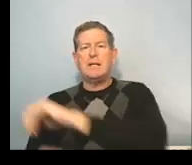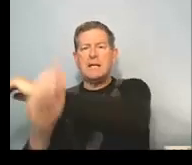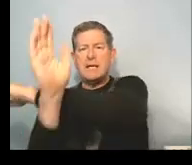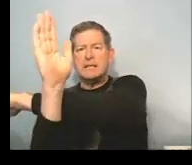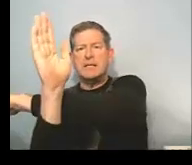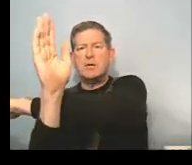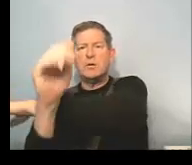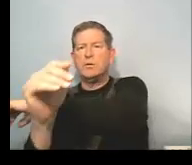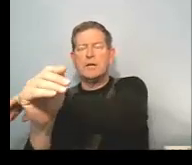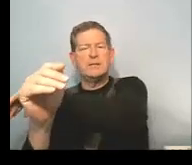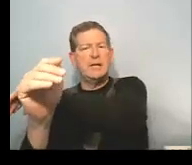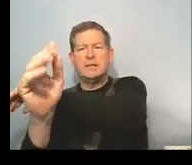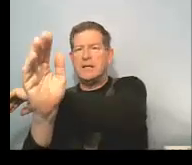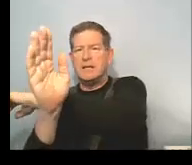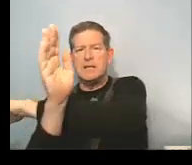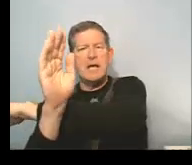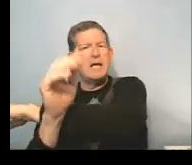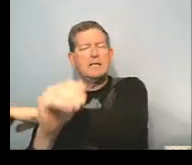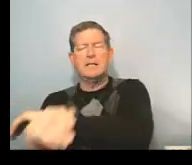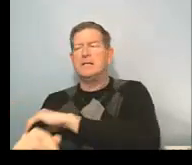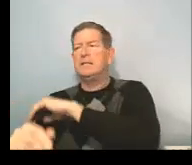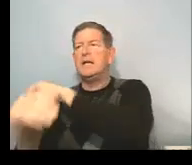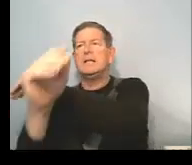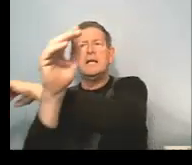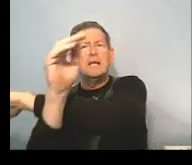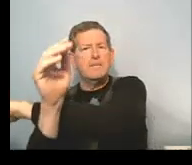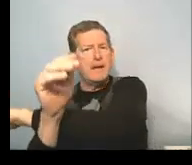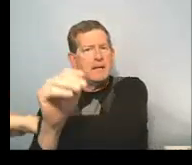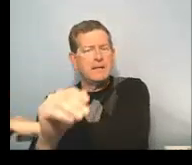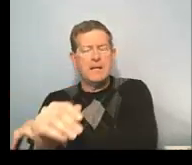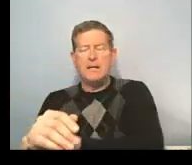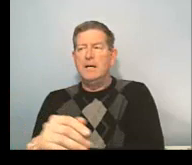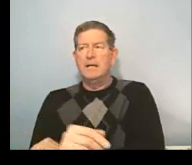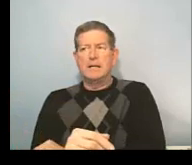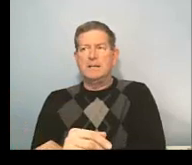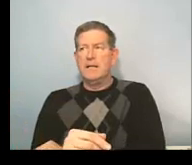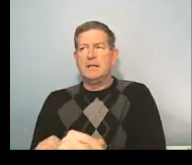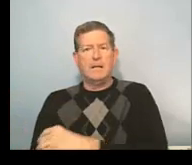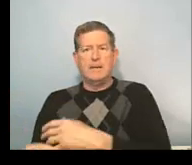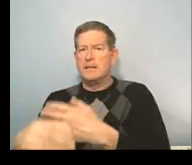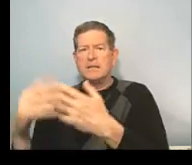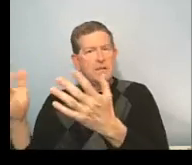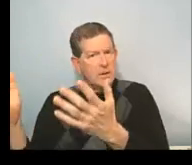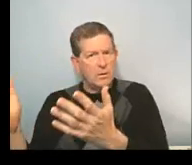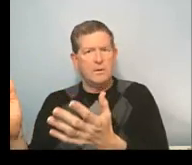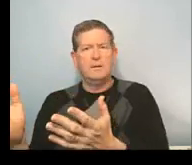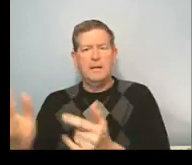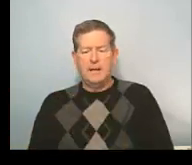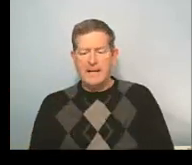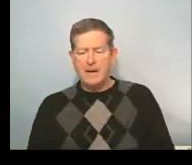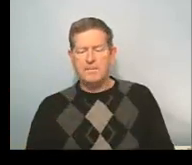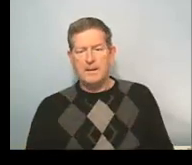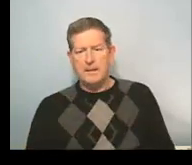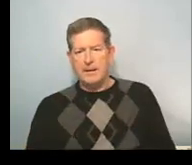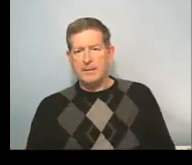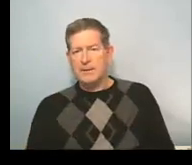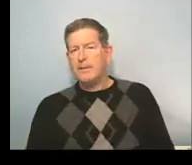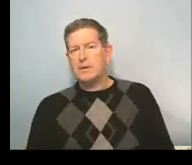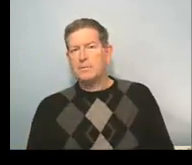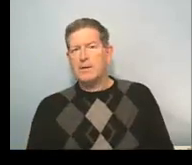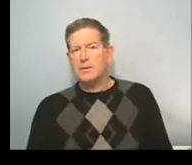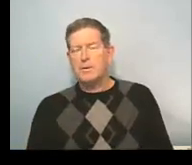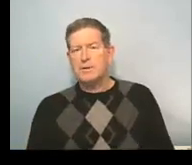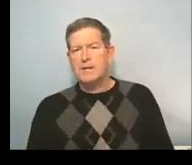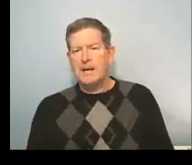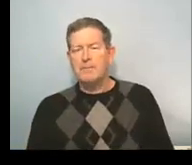las 7:05, las 7:10, las 7:20, las 7:25. Now, there's